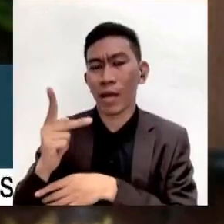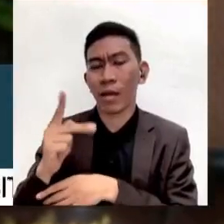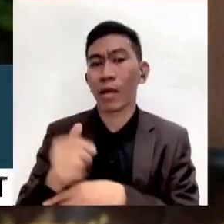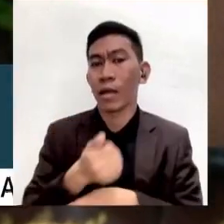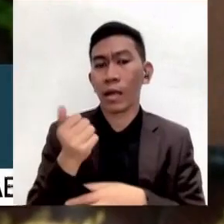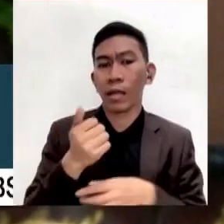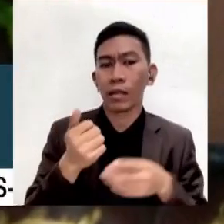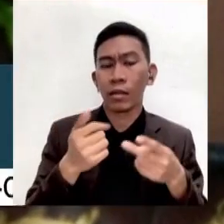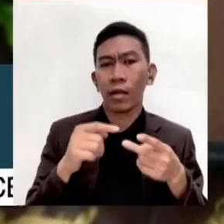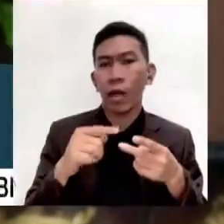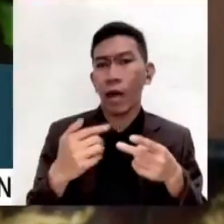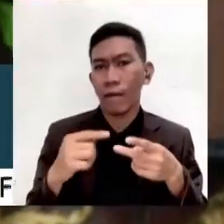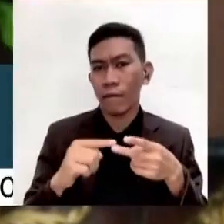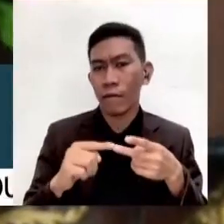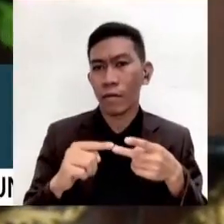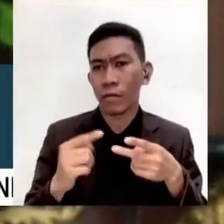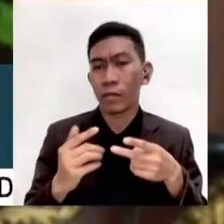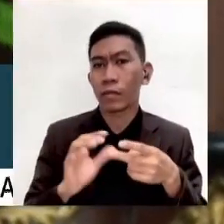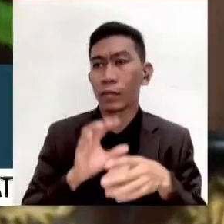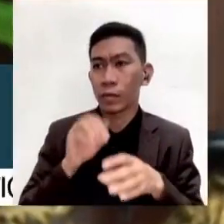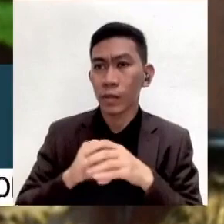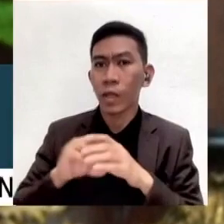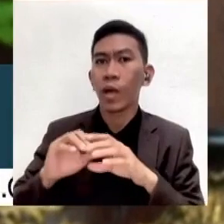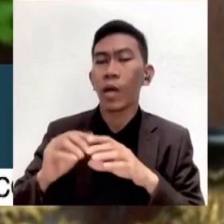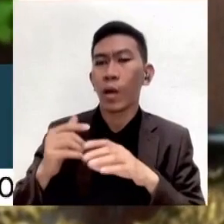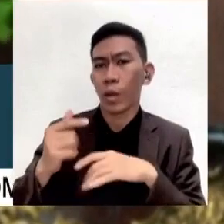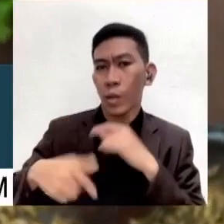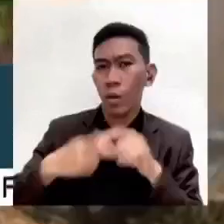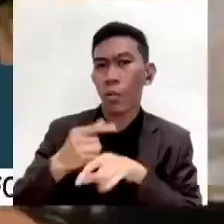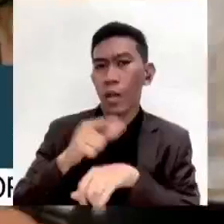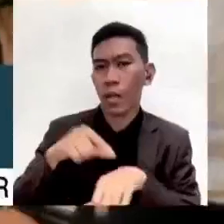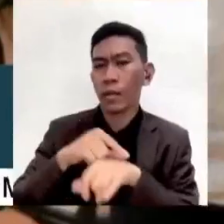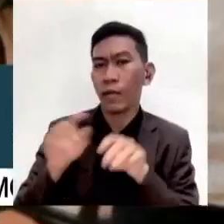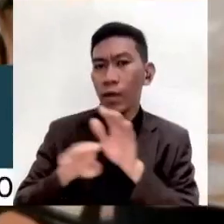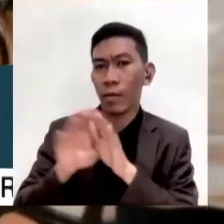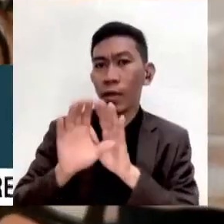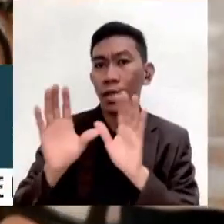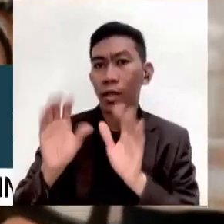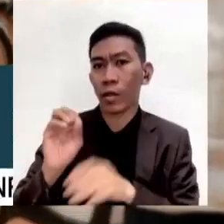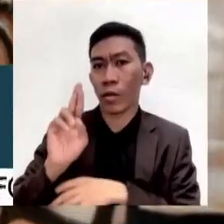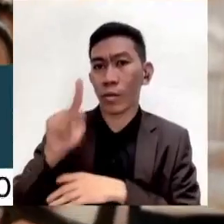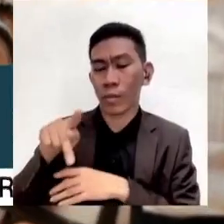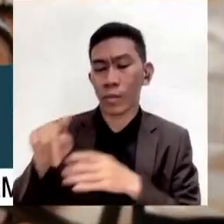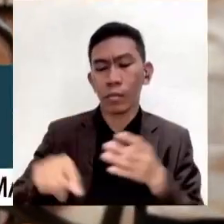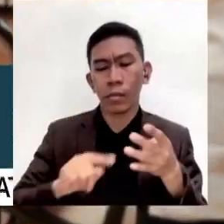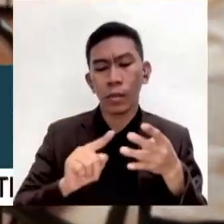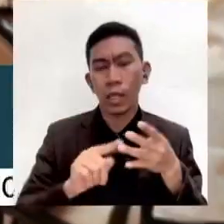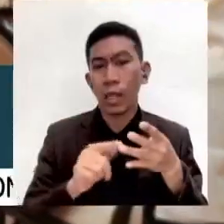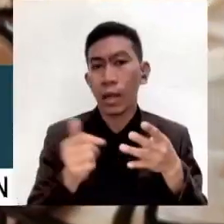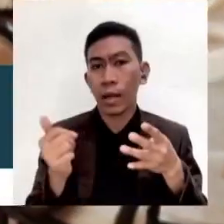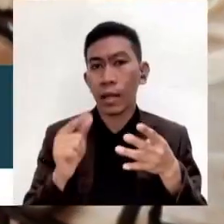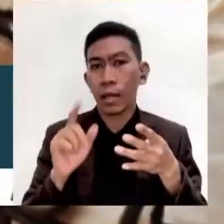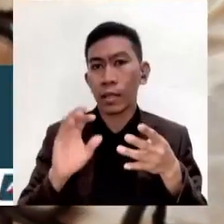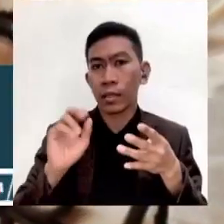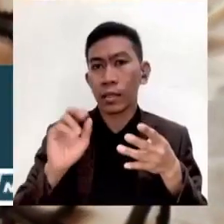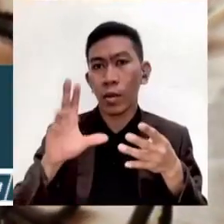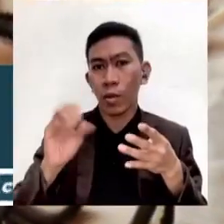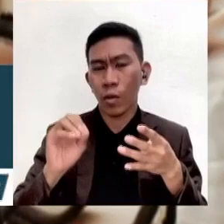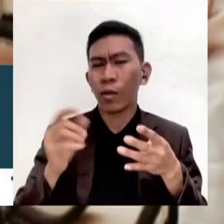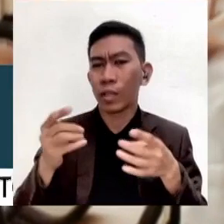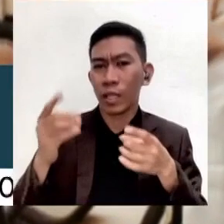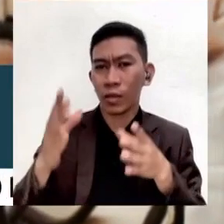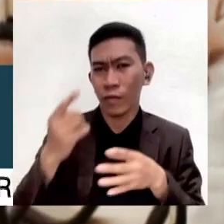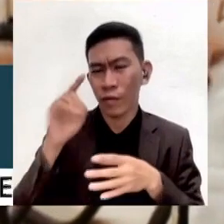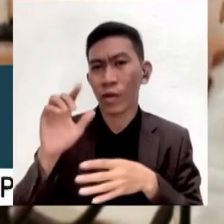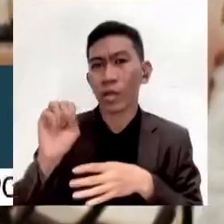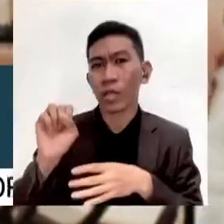of Globeland Development Corporation. Meanwhile, Lechauco has served as a director for Sharp Philippines, and Reyes